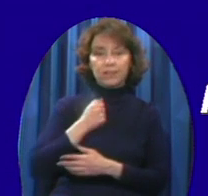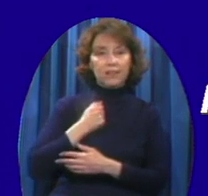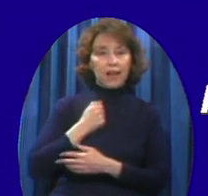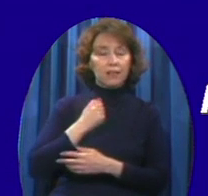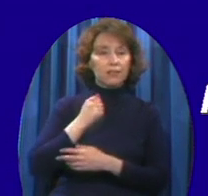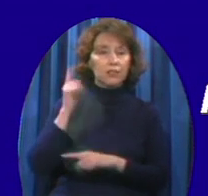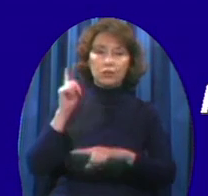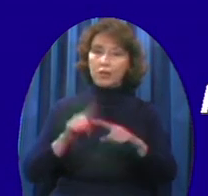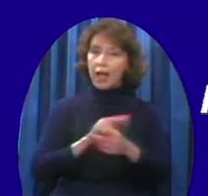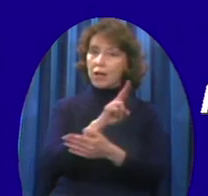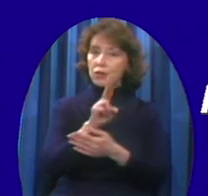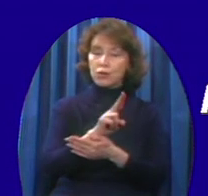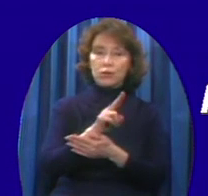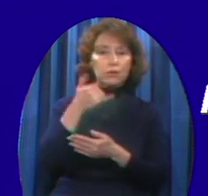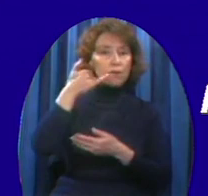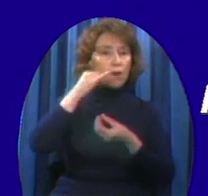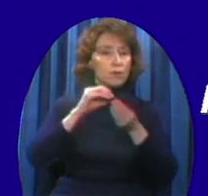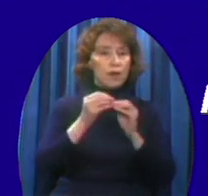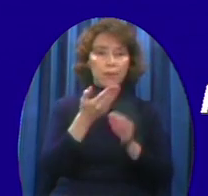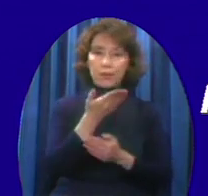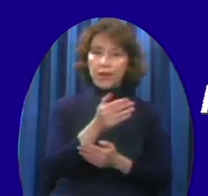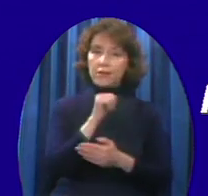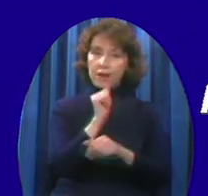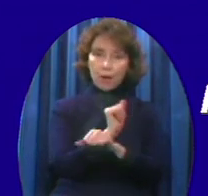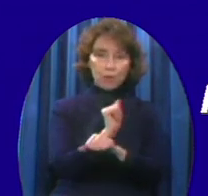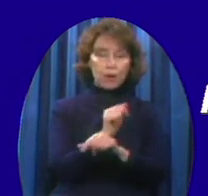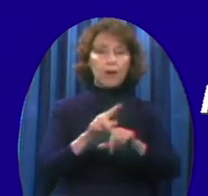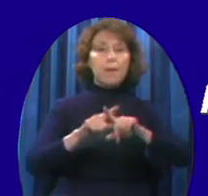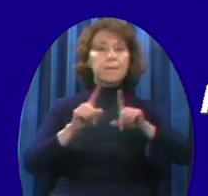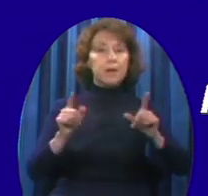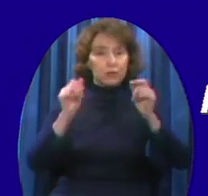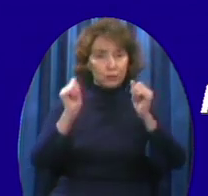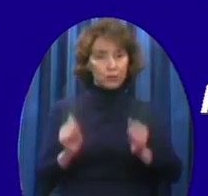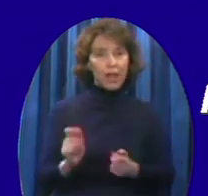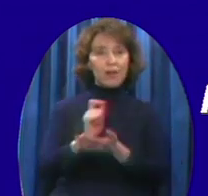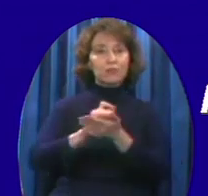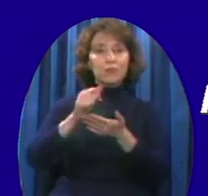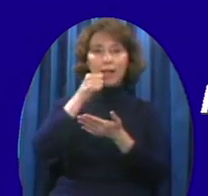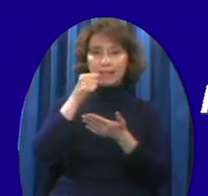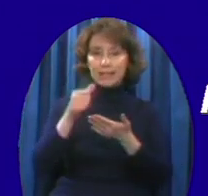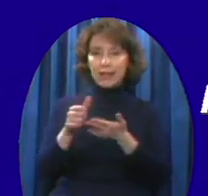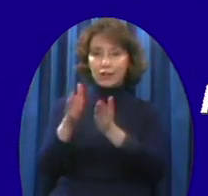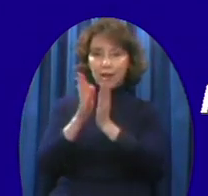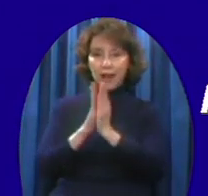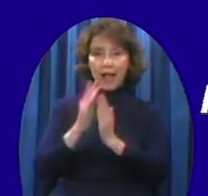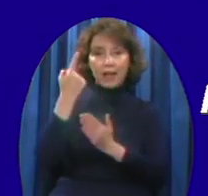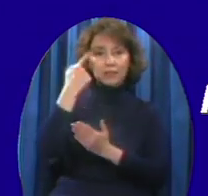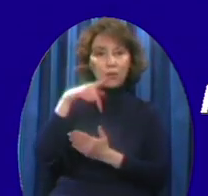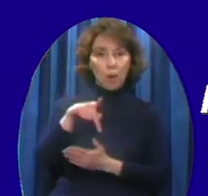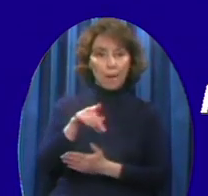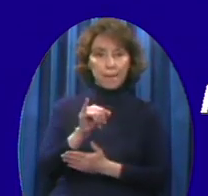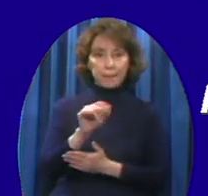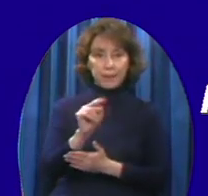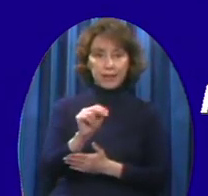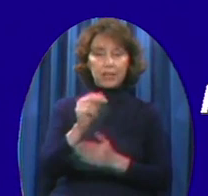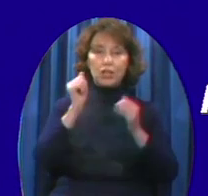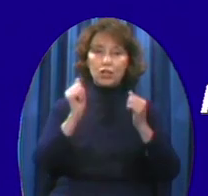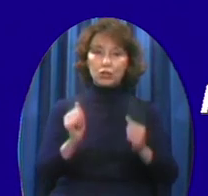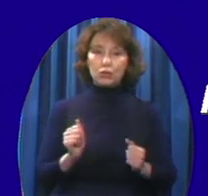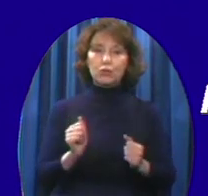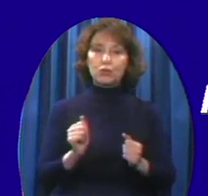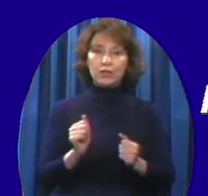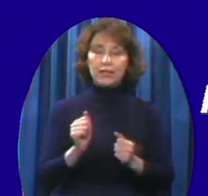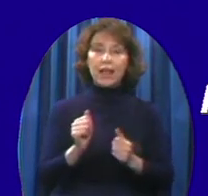ask for the Precious Feet lapel pin. And whether you live in the USA or Canada, write and we'll send them to